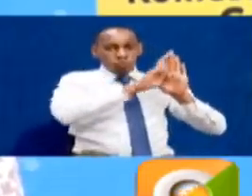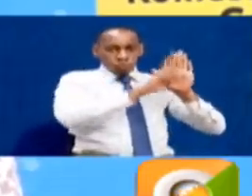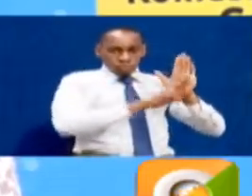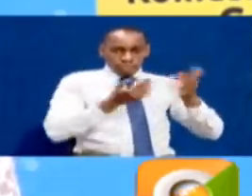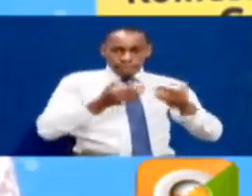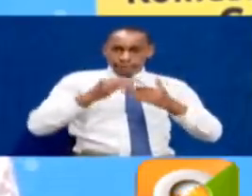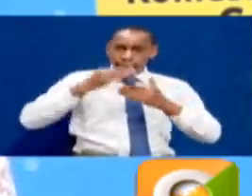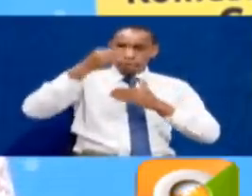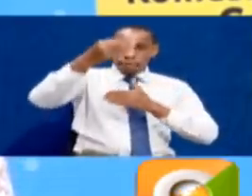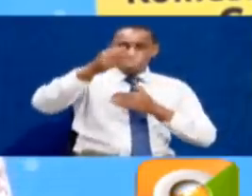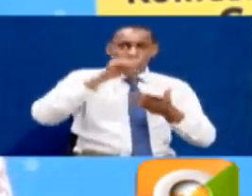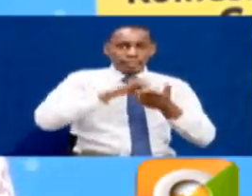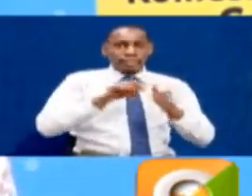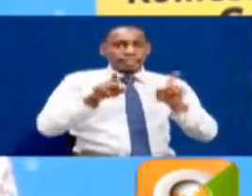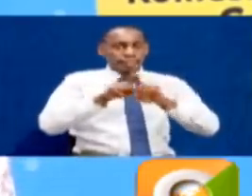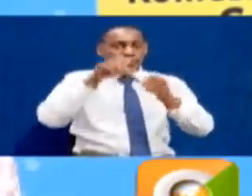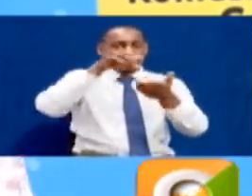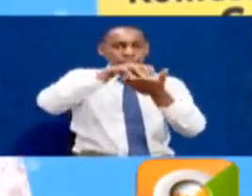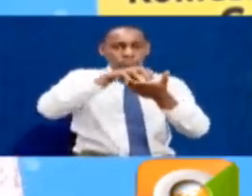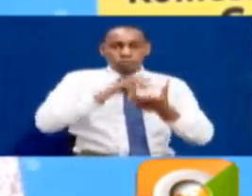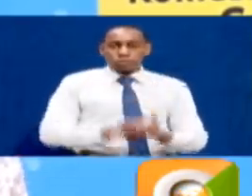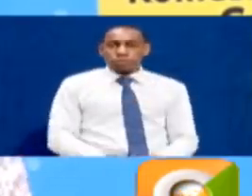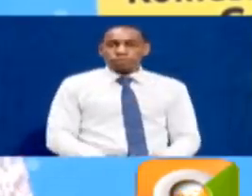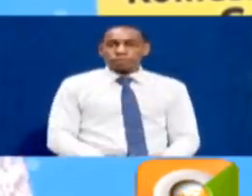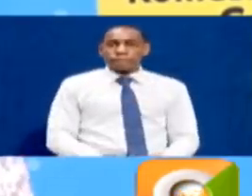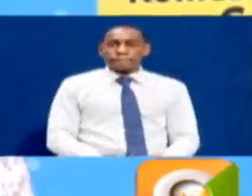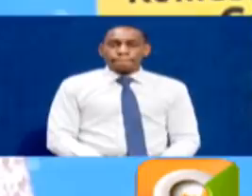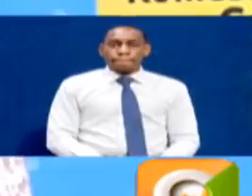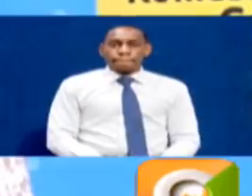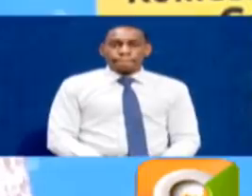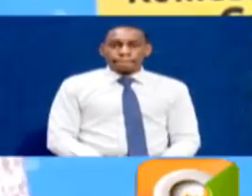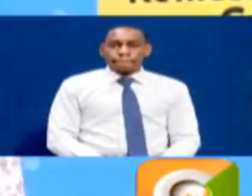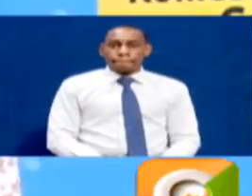forward to ensure that this is the case. Yes.